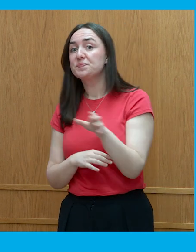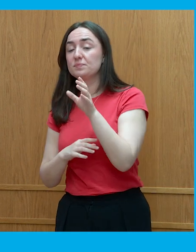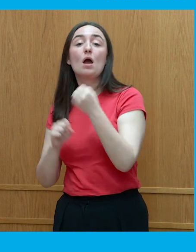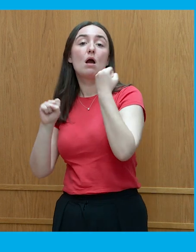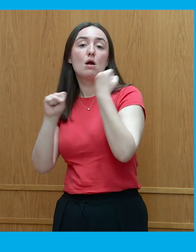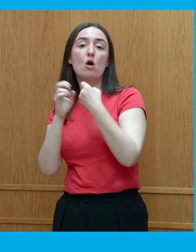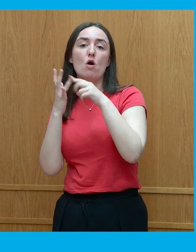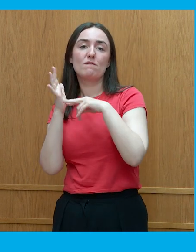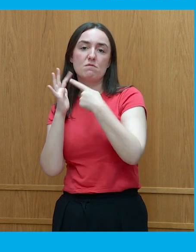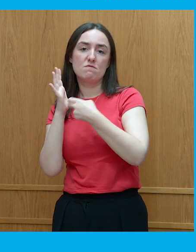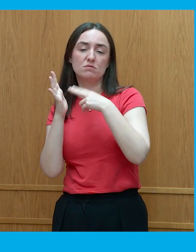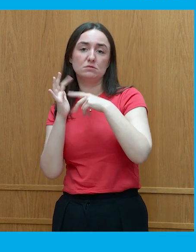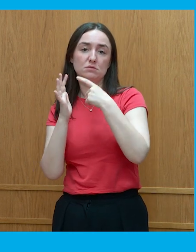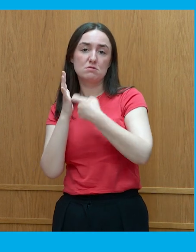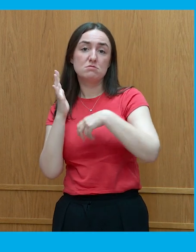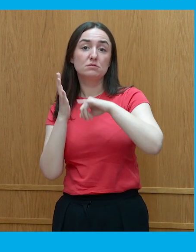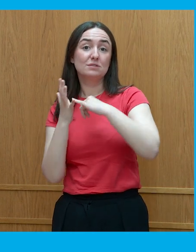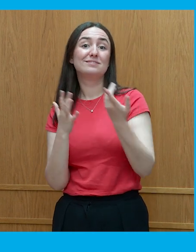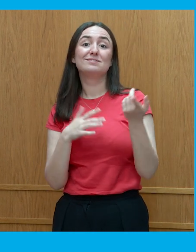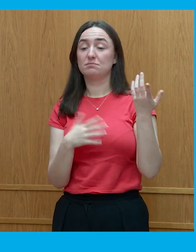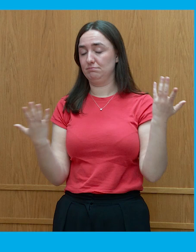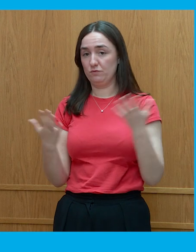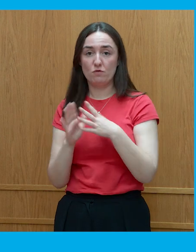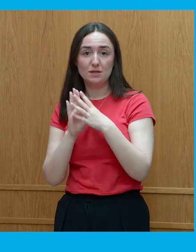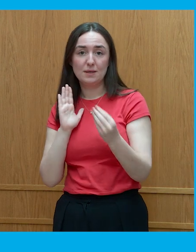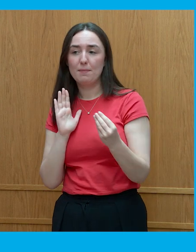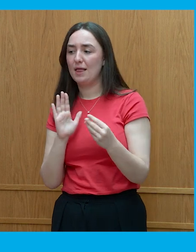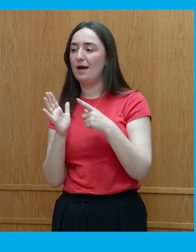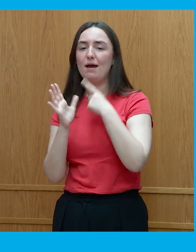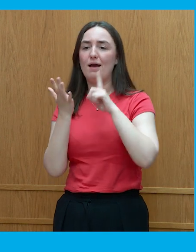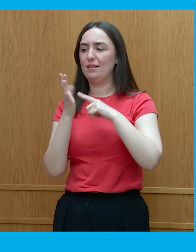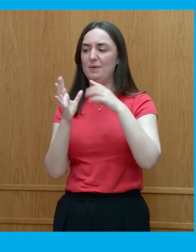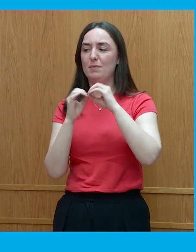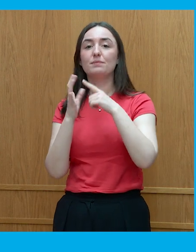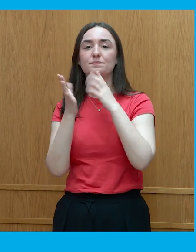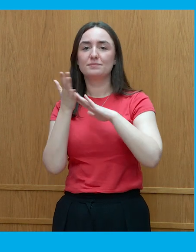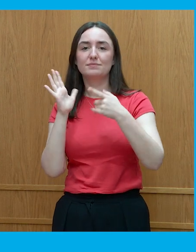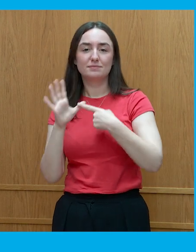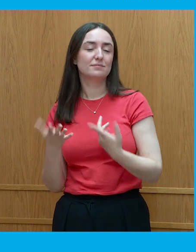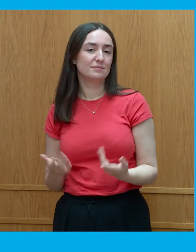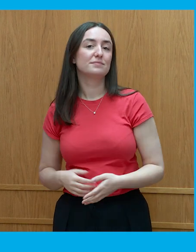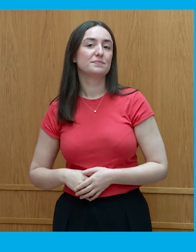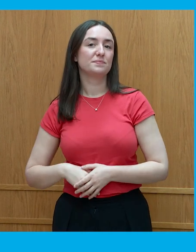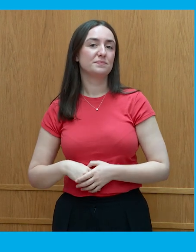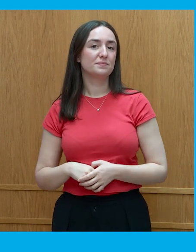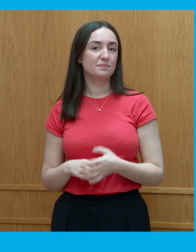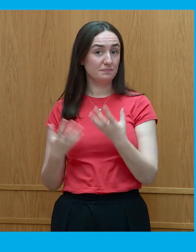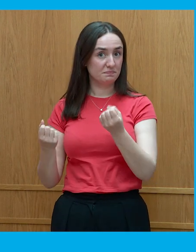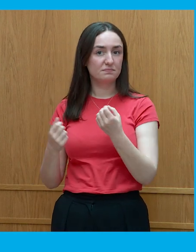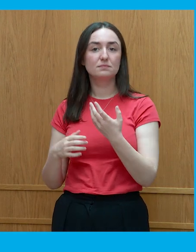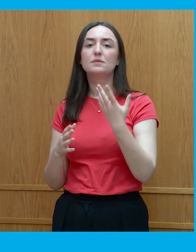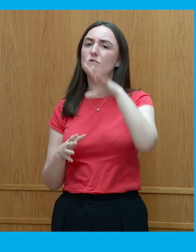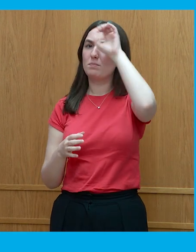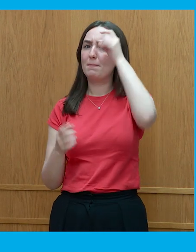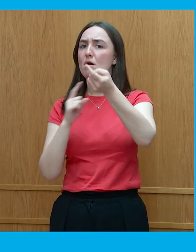right? Alabama has a female governor. If you go back to the year 2000, Elizabeth Dole